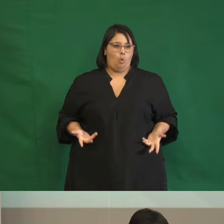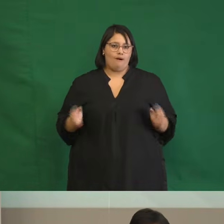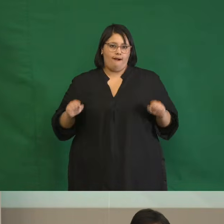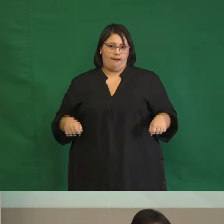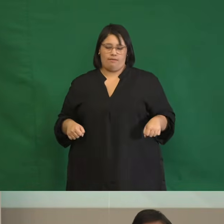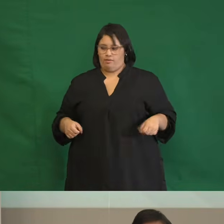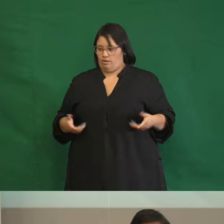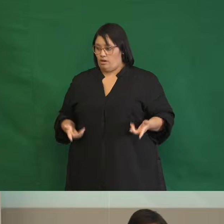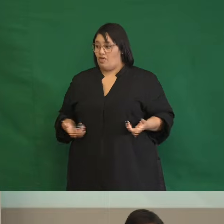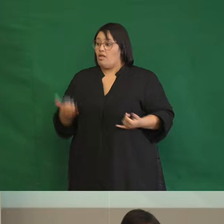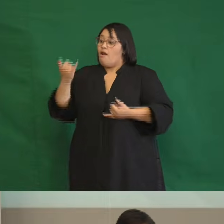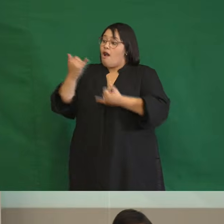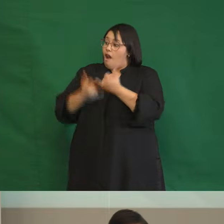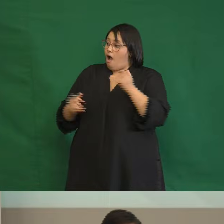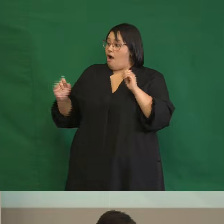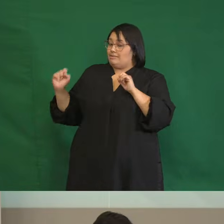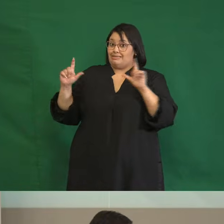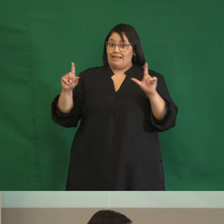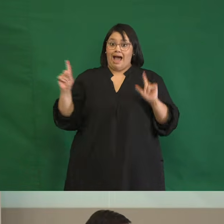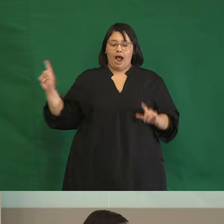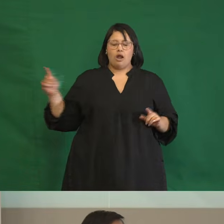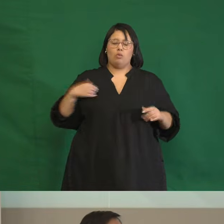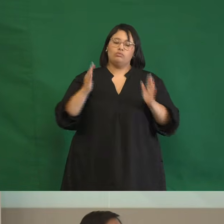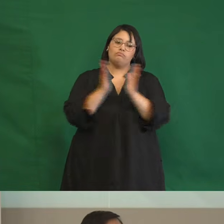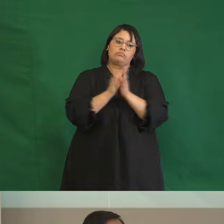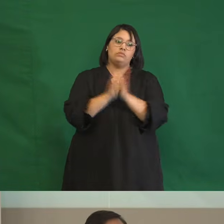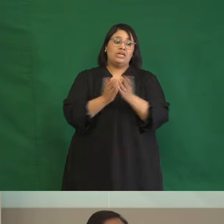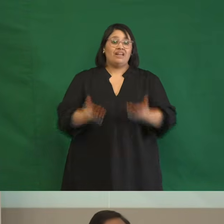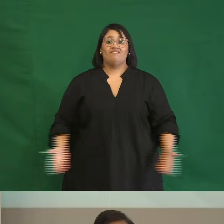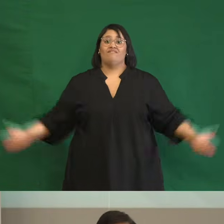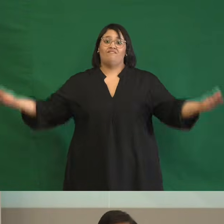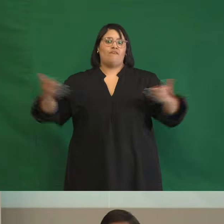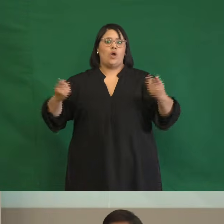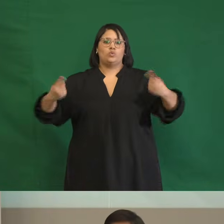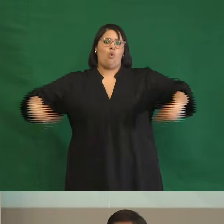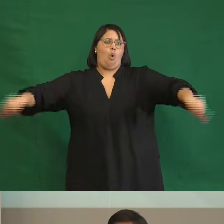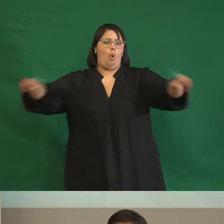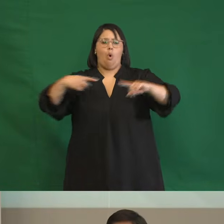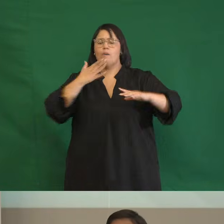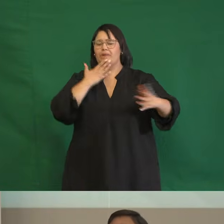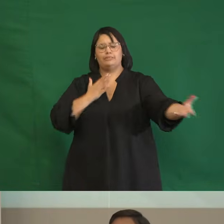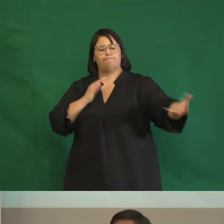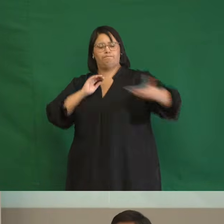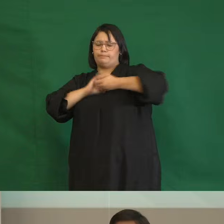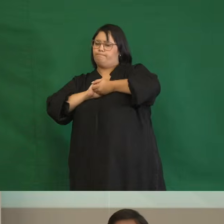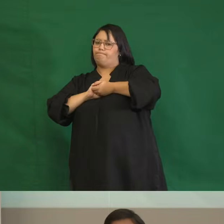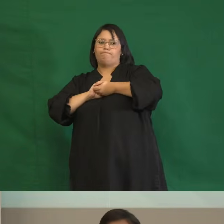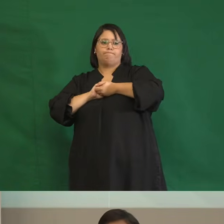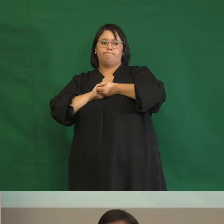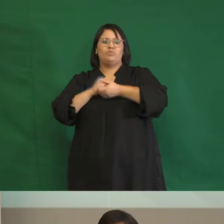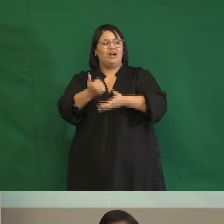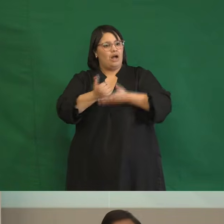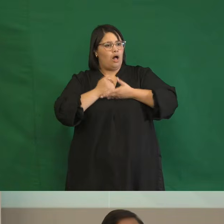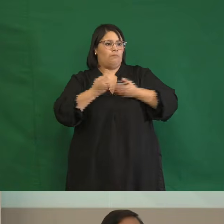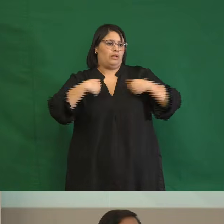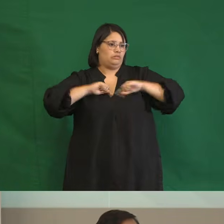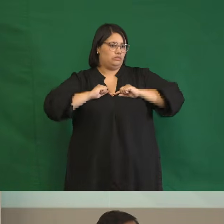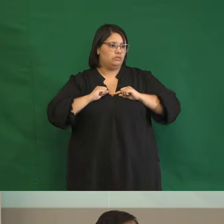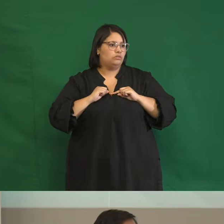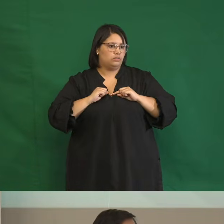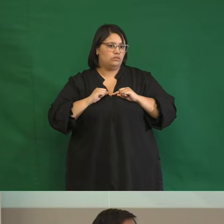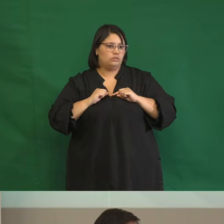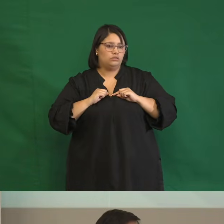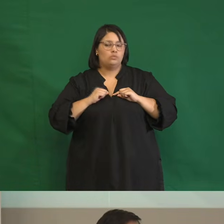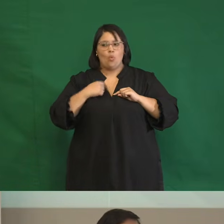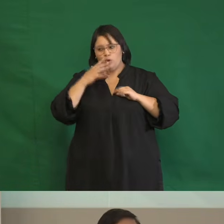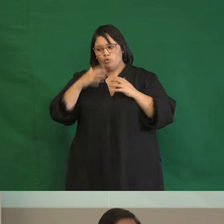slide, I just want to invite you all to collaborate in this project, to assist us, and to